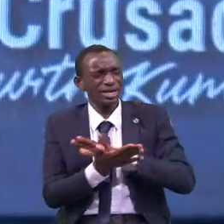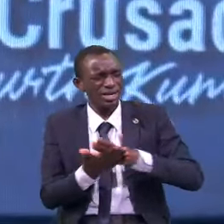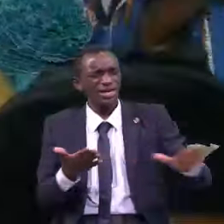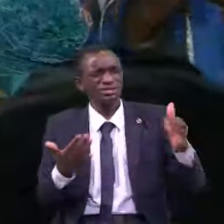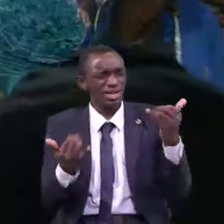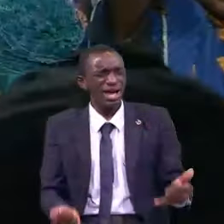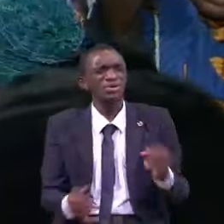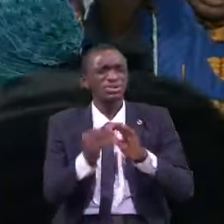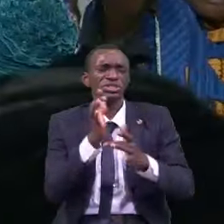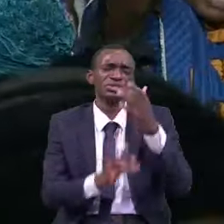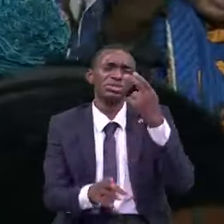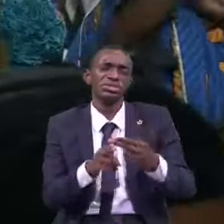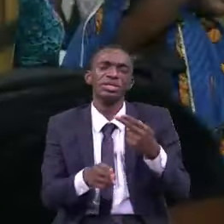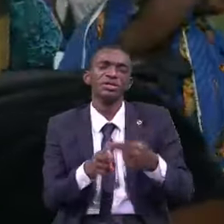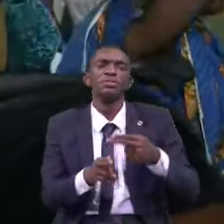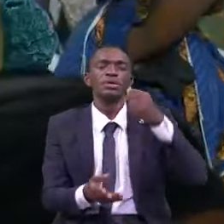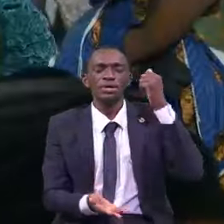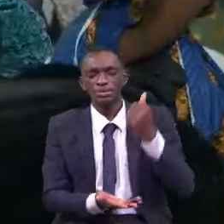in Jesus' name.